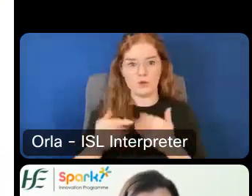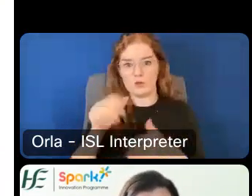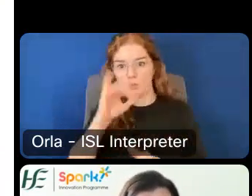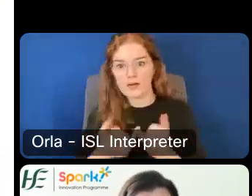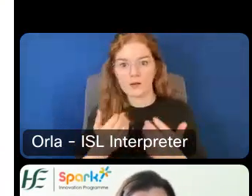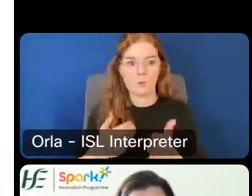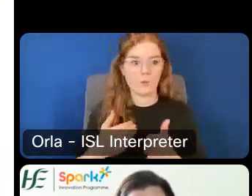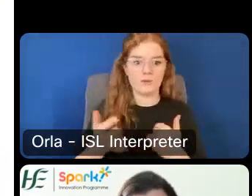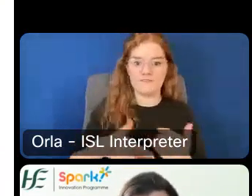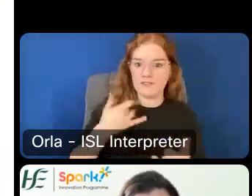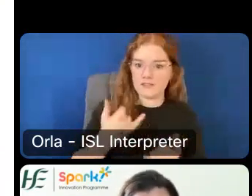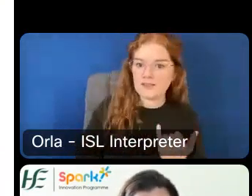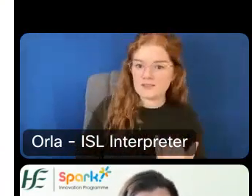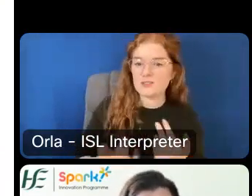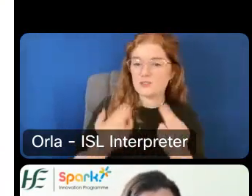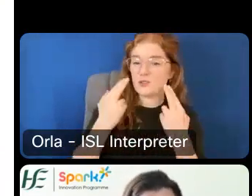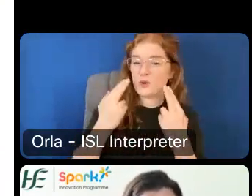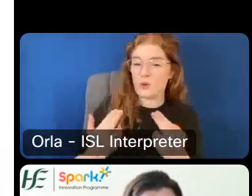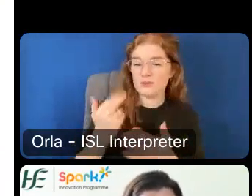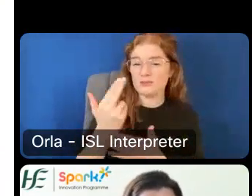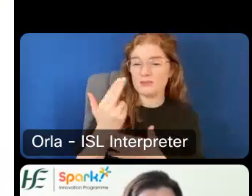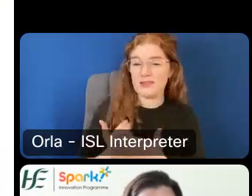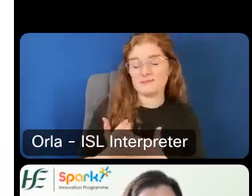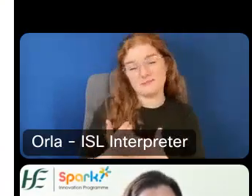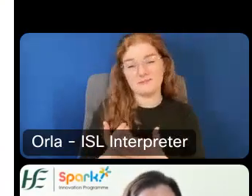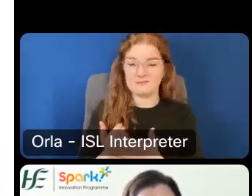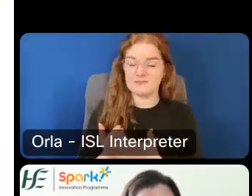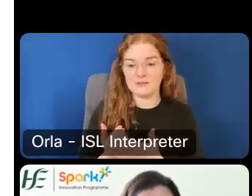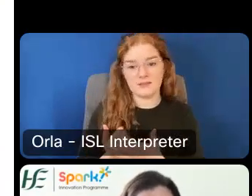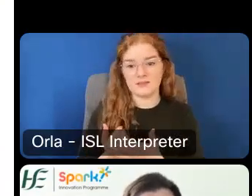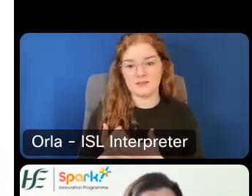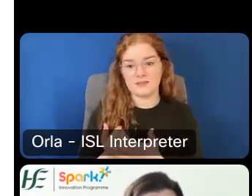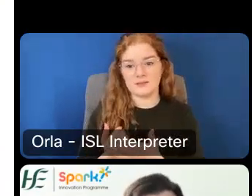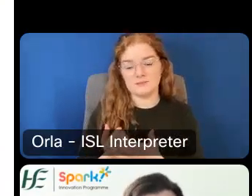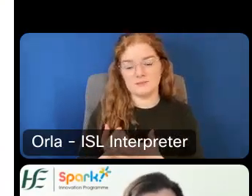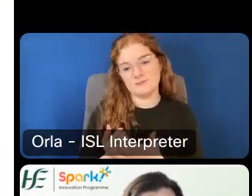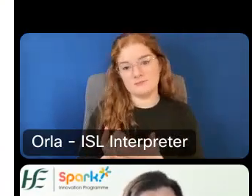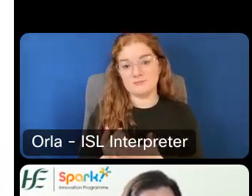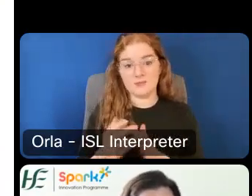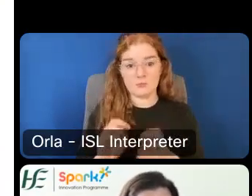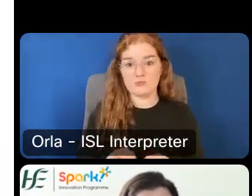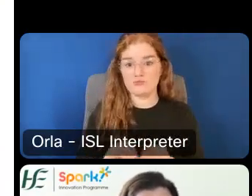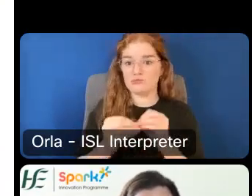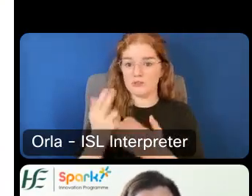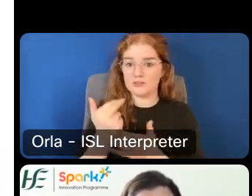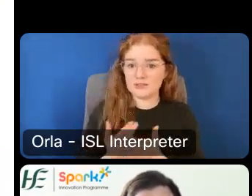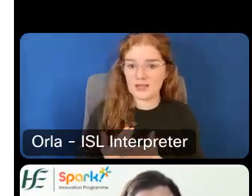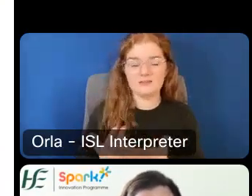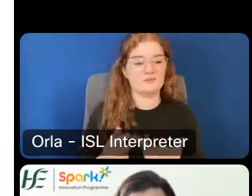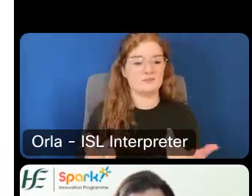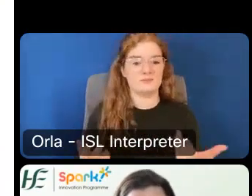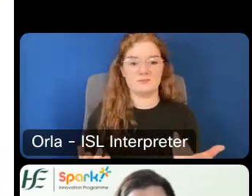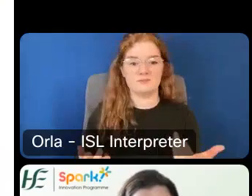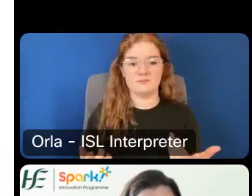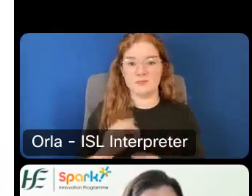feels. And traditional design disciplines are kind of, product design,